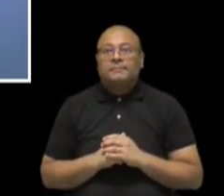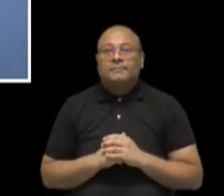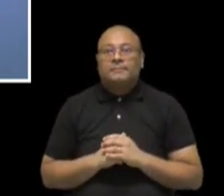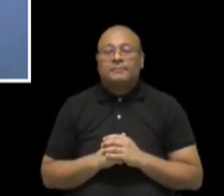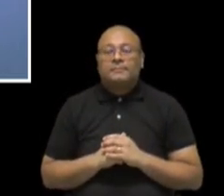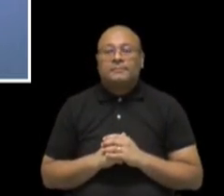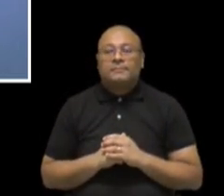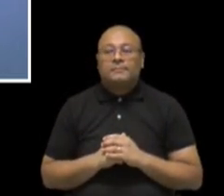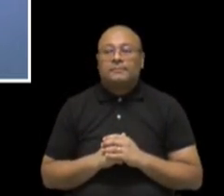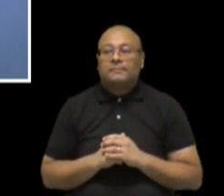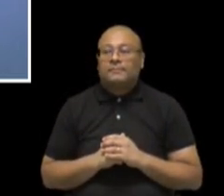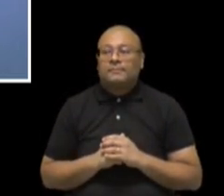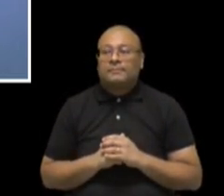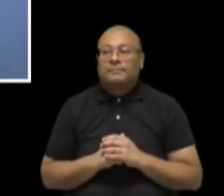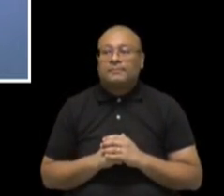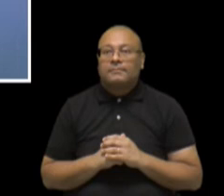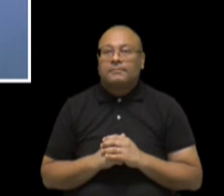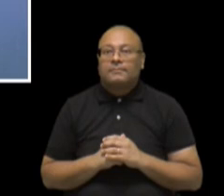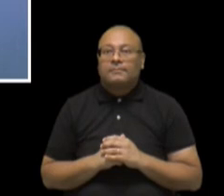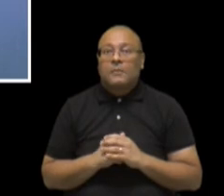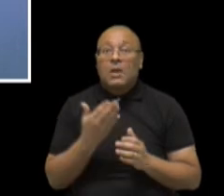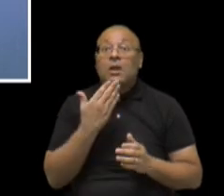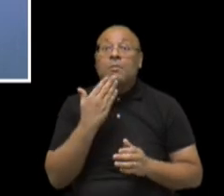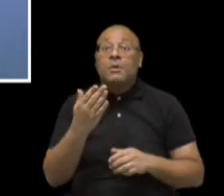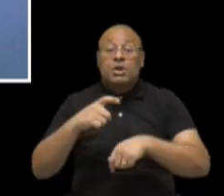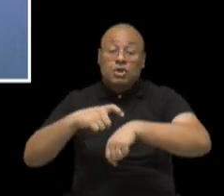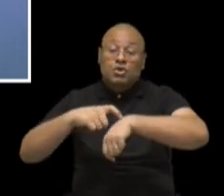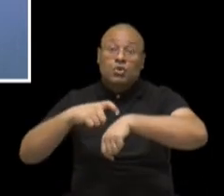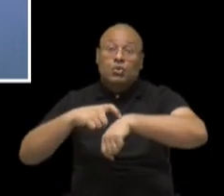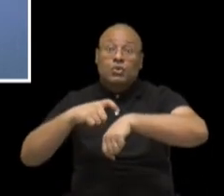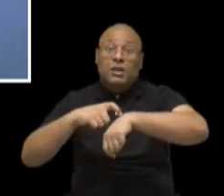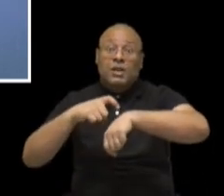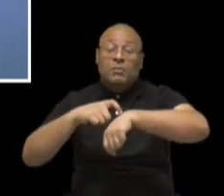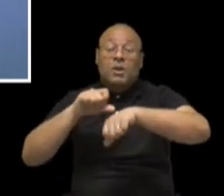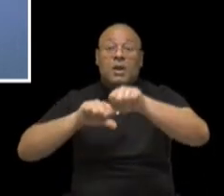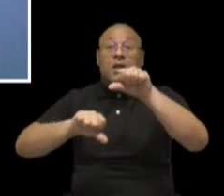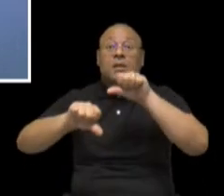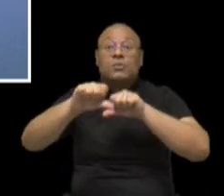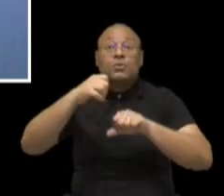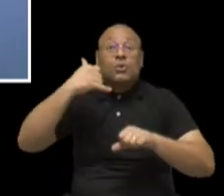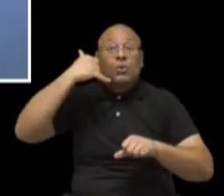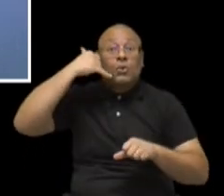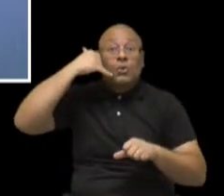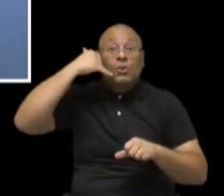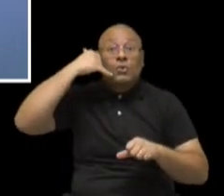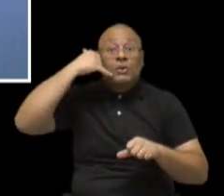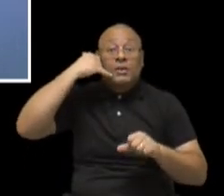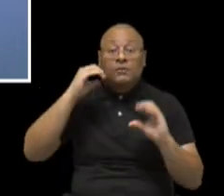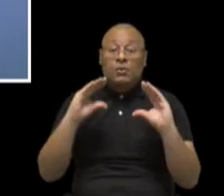sorry. One second. I did not put my phone